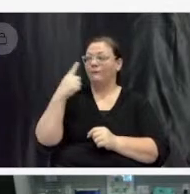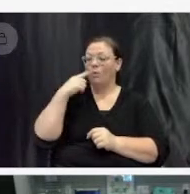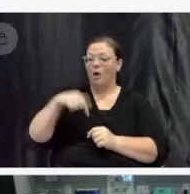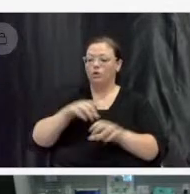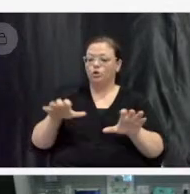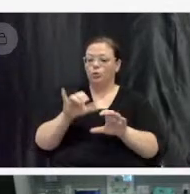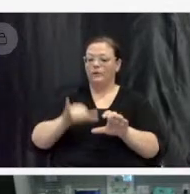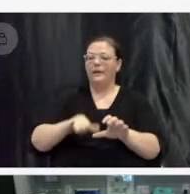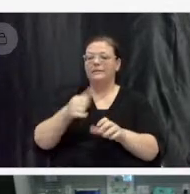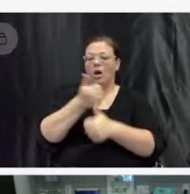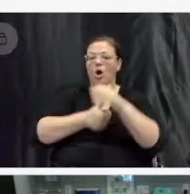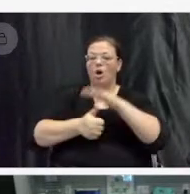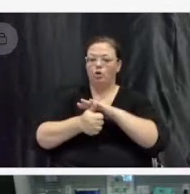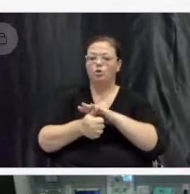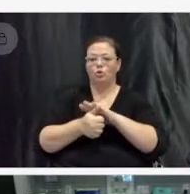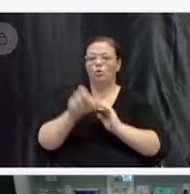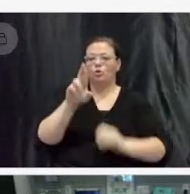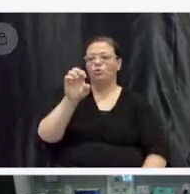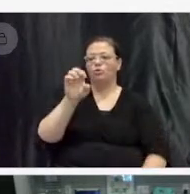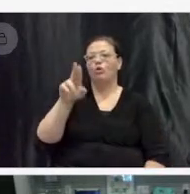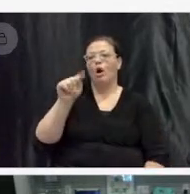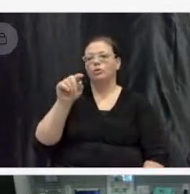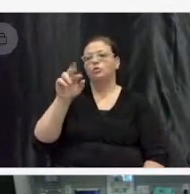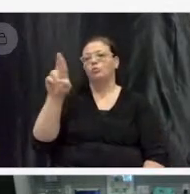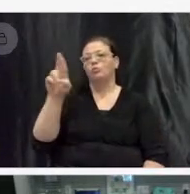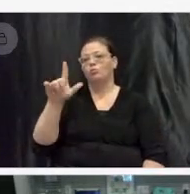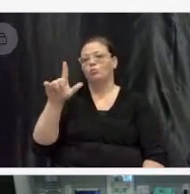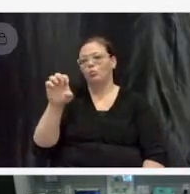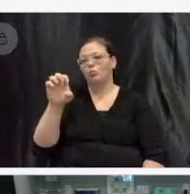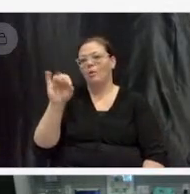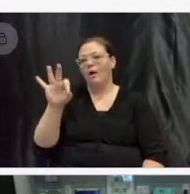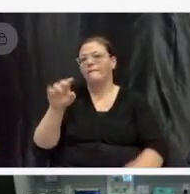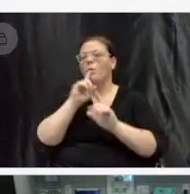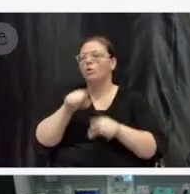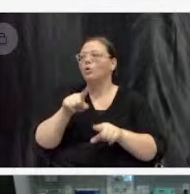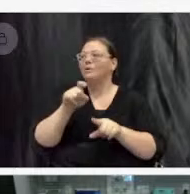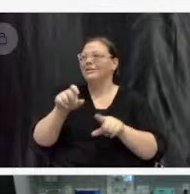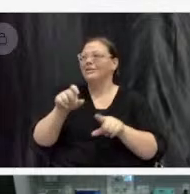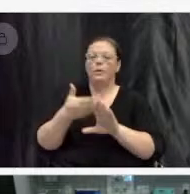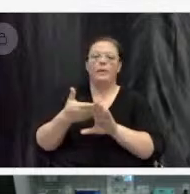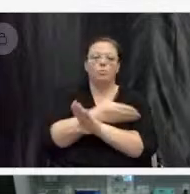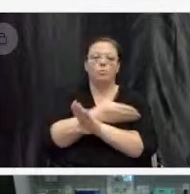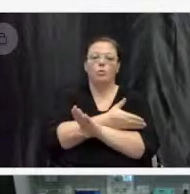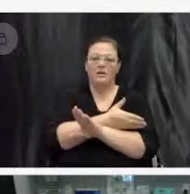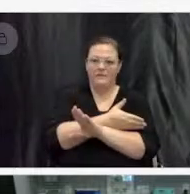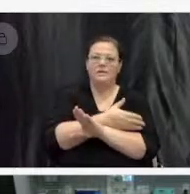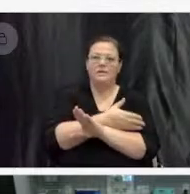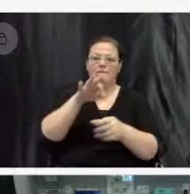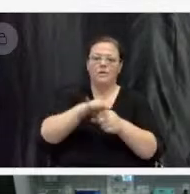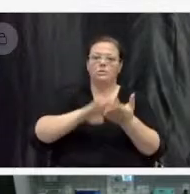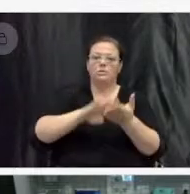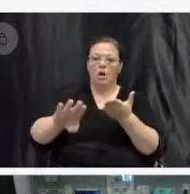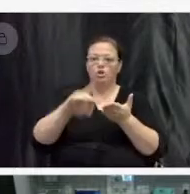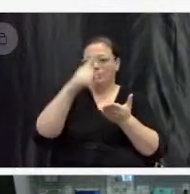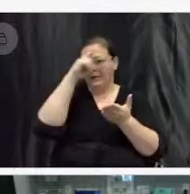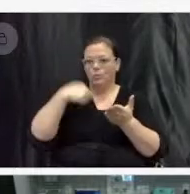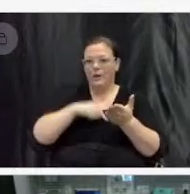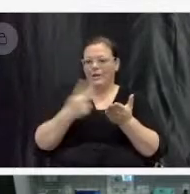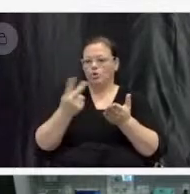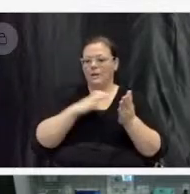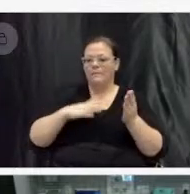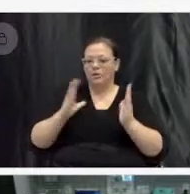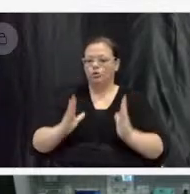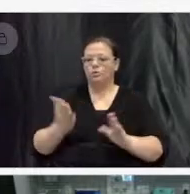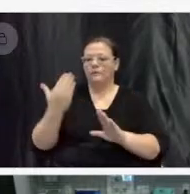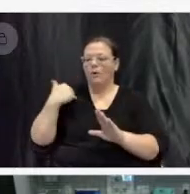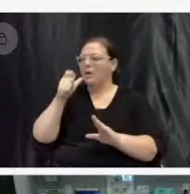the Robert's Rules of Order, we would need to do a motion to expunge the previous vote based upon the fact we had 2 commissioners drop off and we didn't give